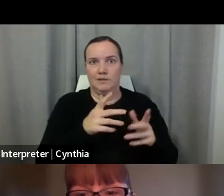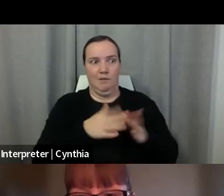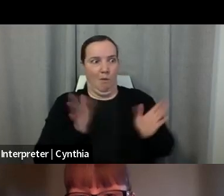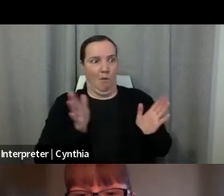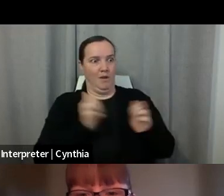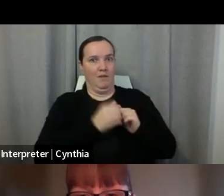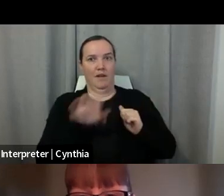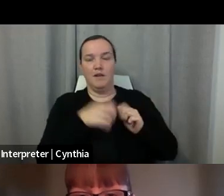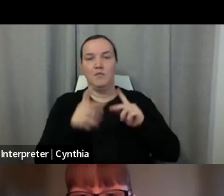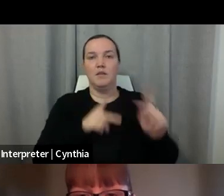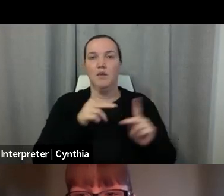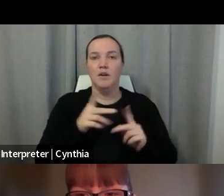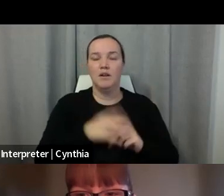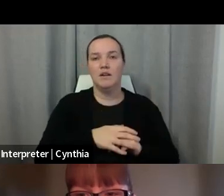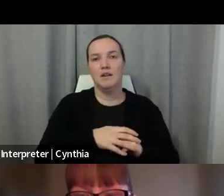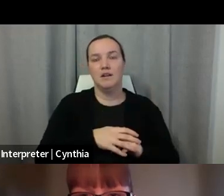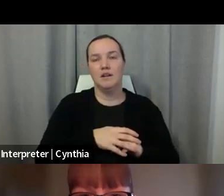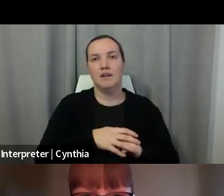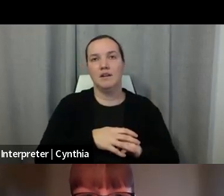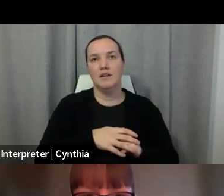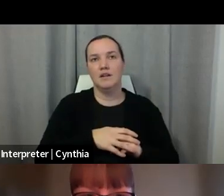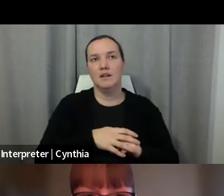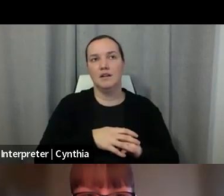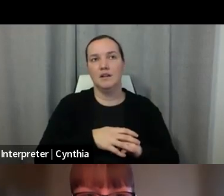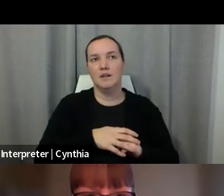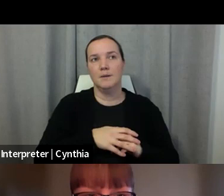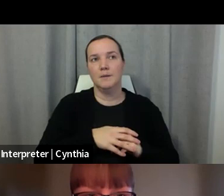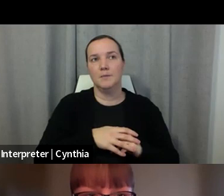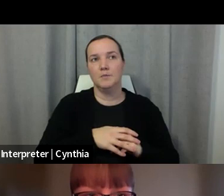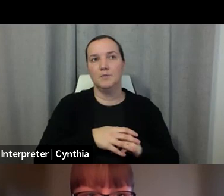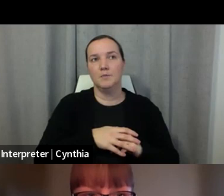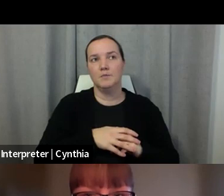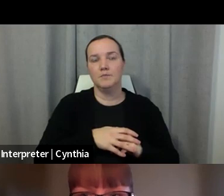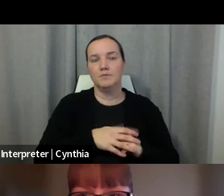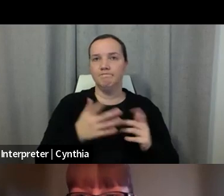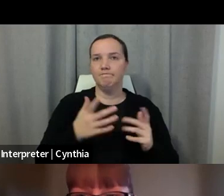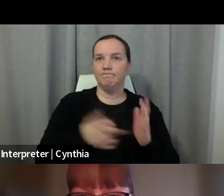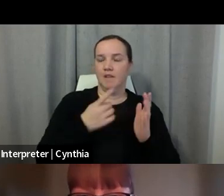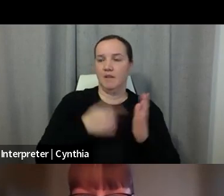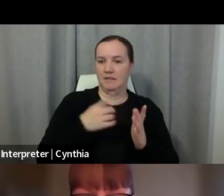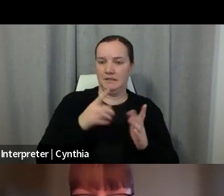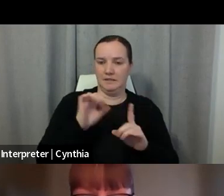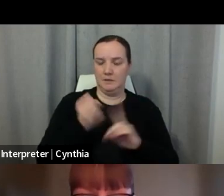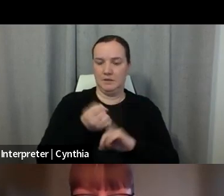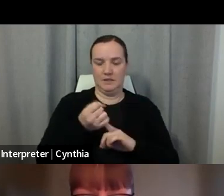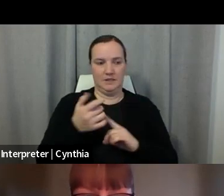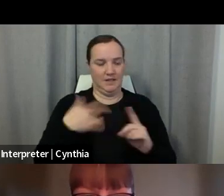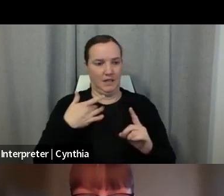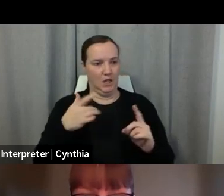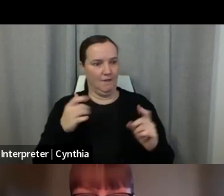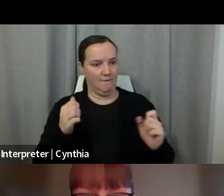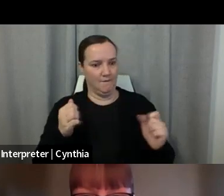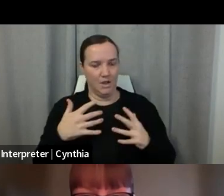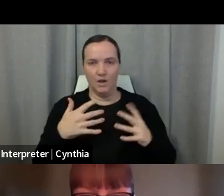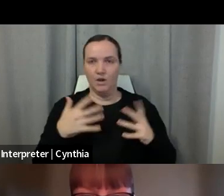people. And that there can be fear in the room. We can take it personally. That's one of the big things we